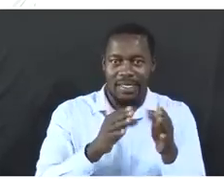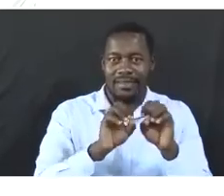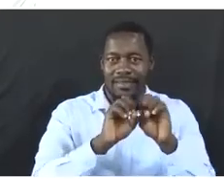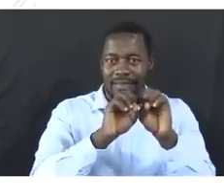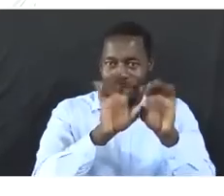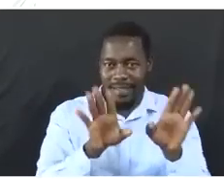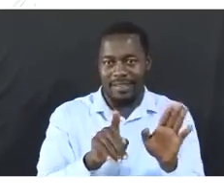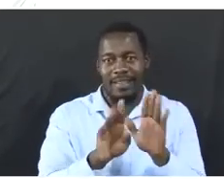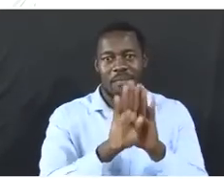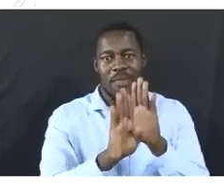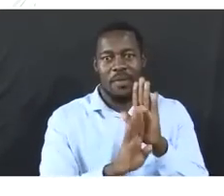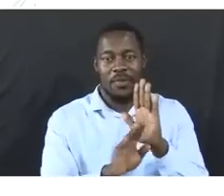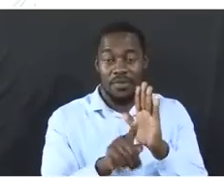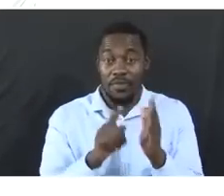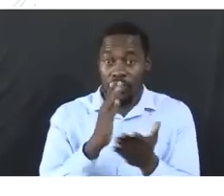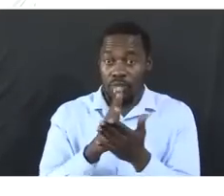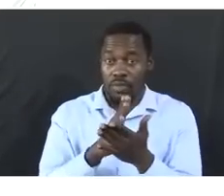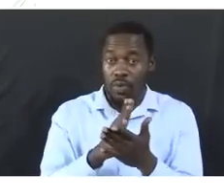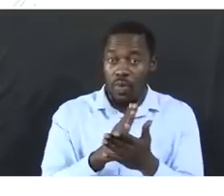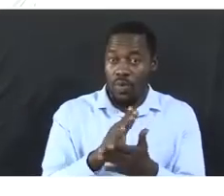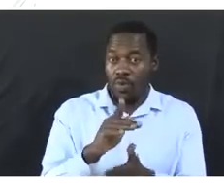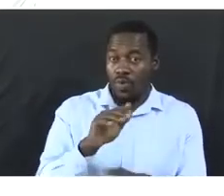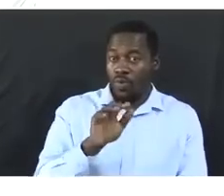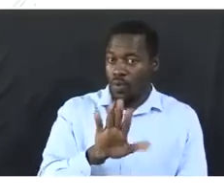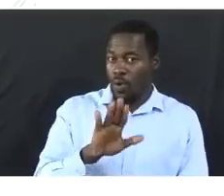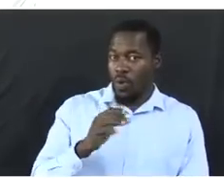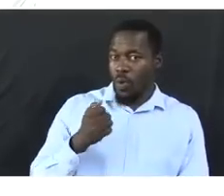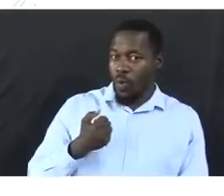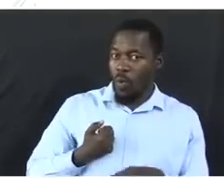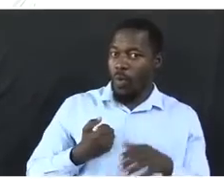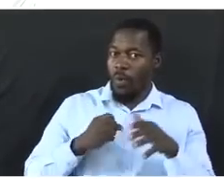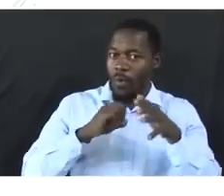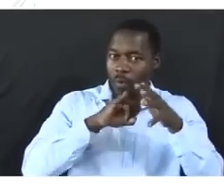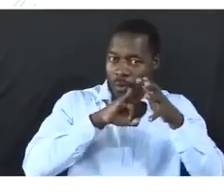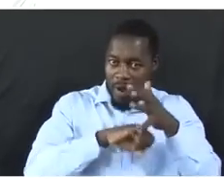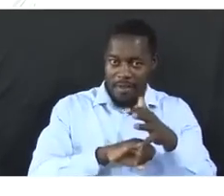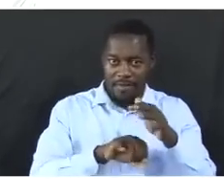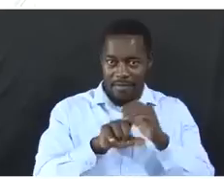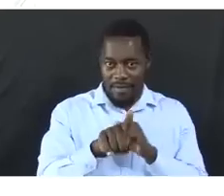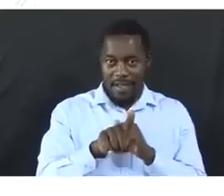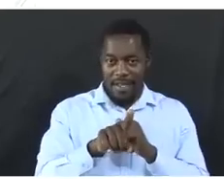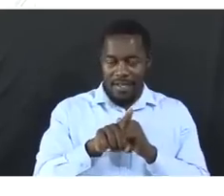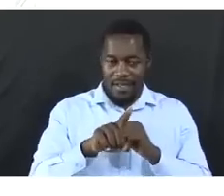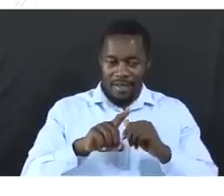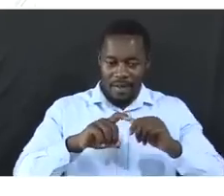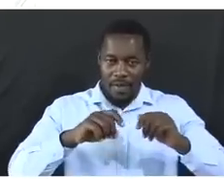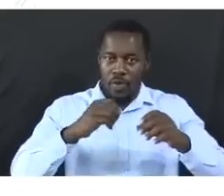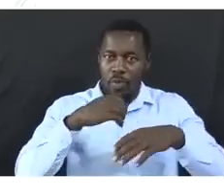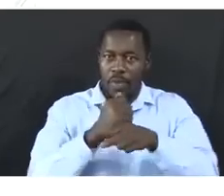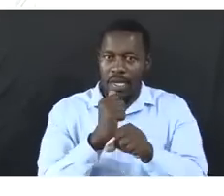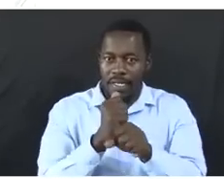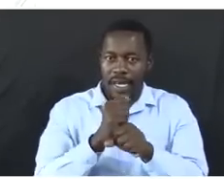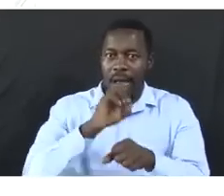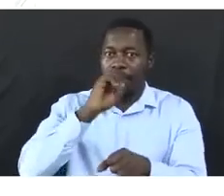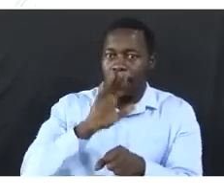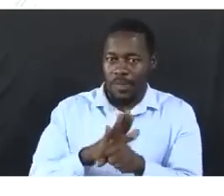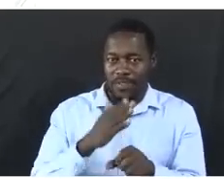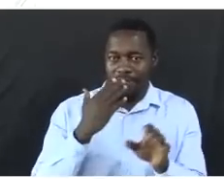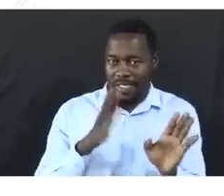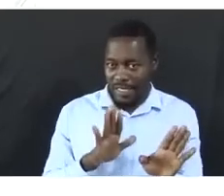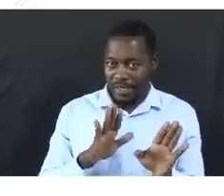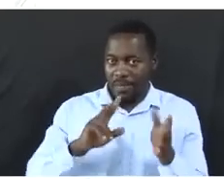Yet she is your companion and your wife by what? Covenant. That's why I